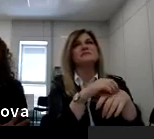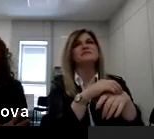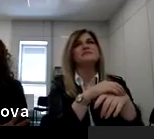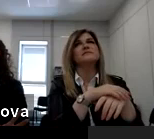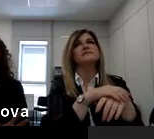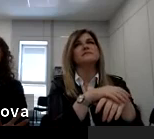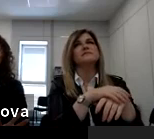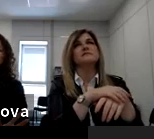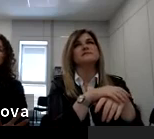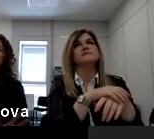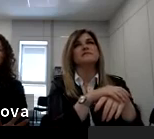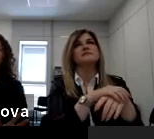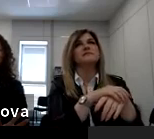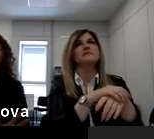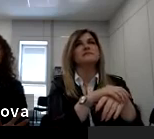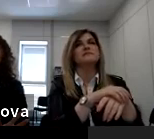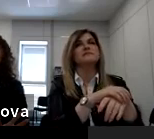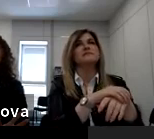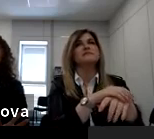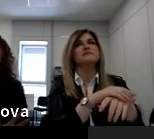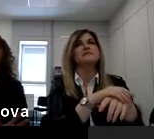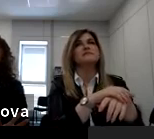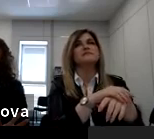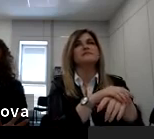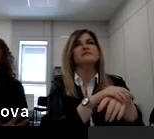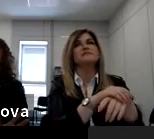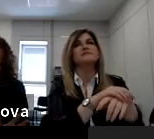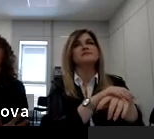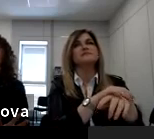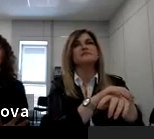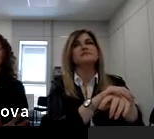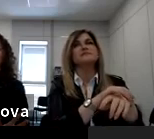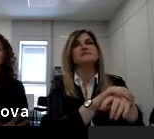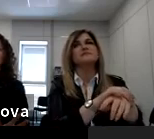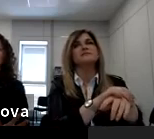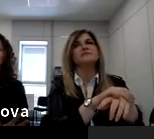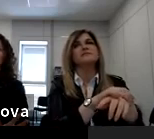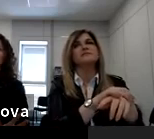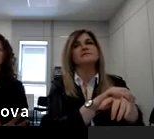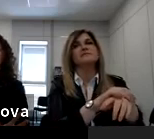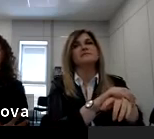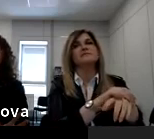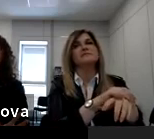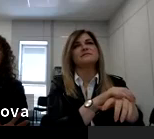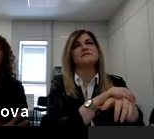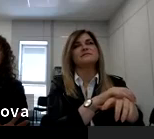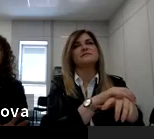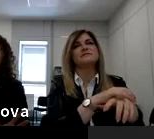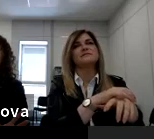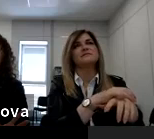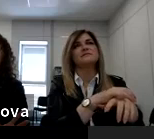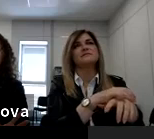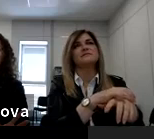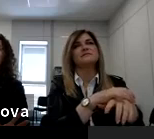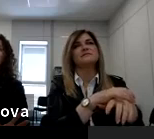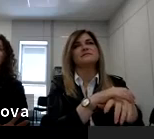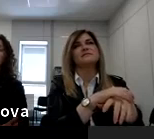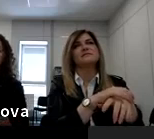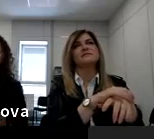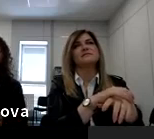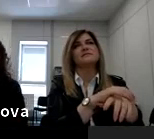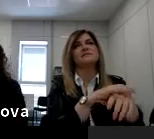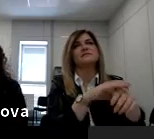less light than on 65, and there is no light at all at the 125 picture. So